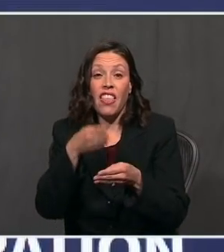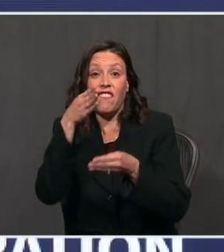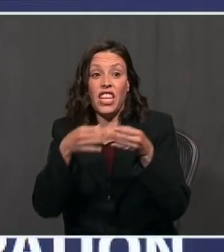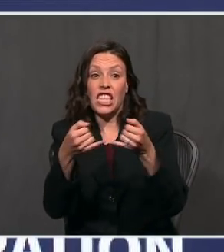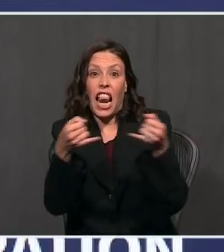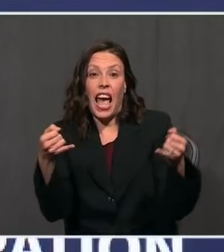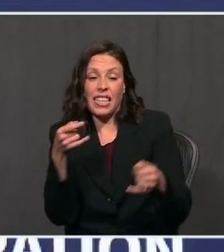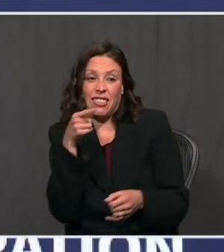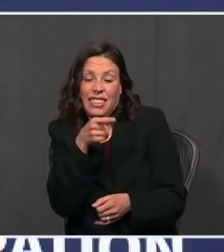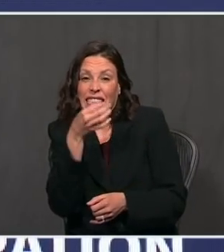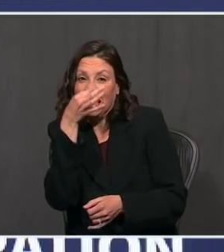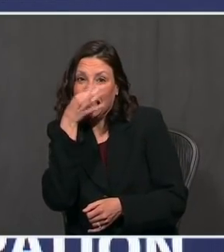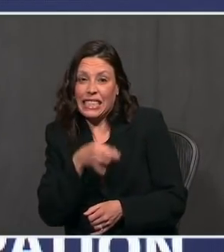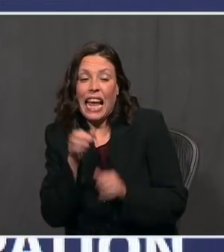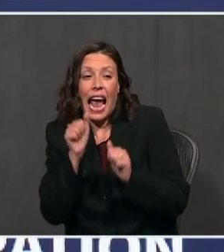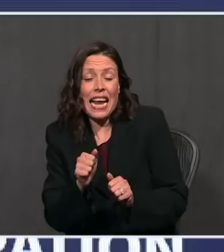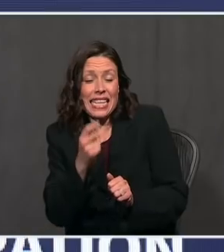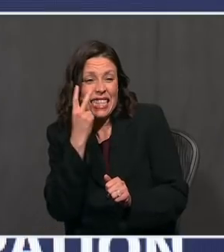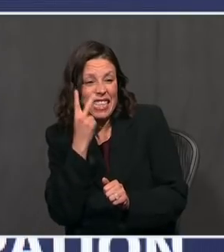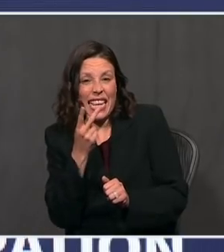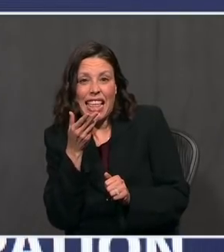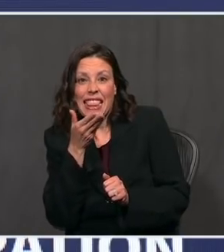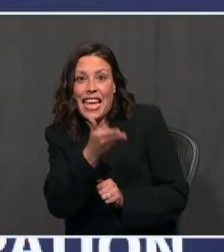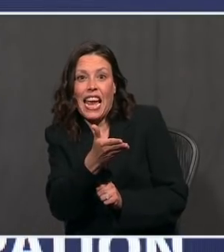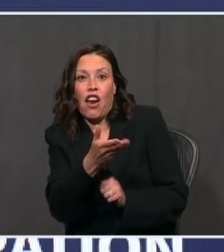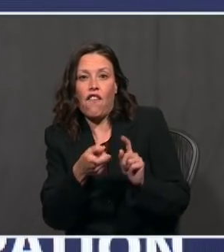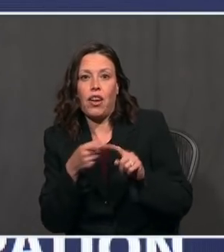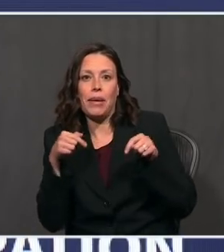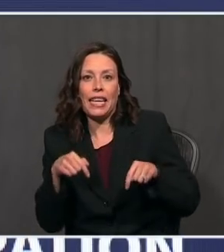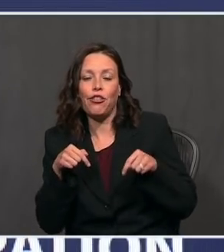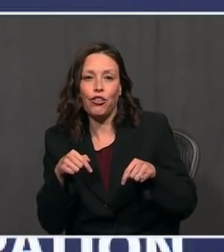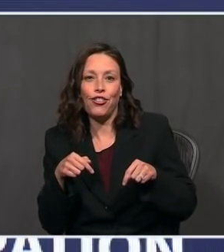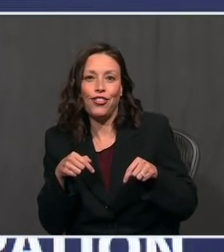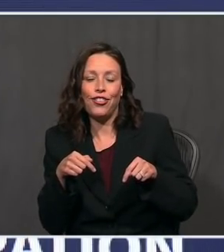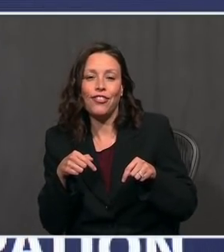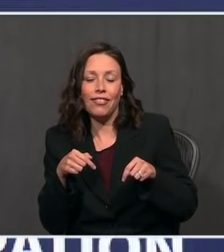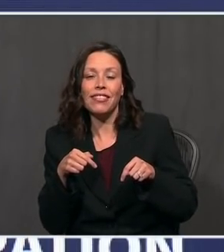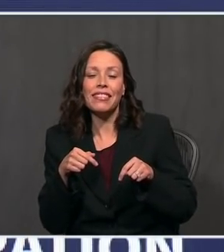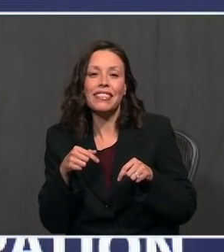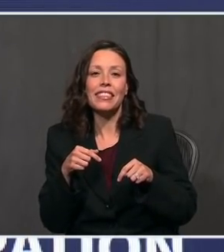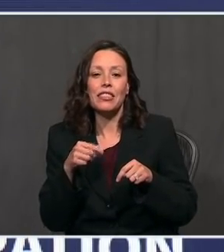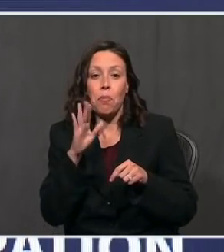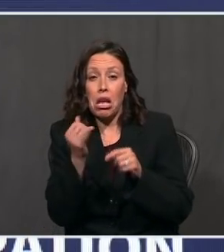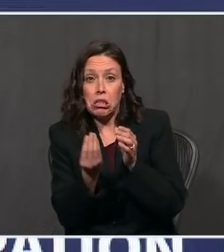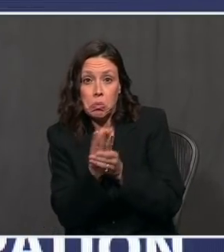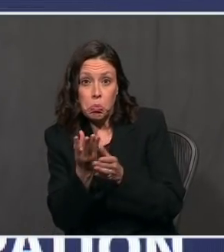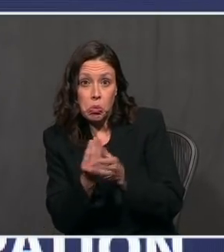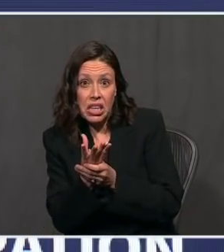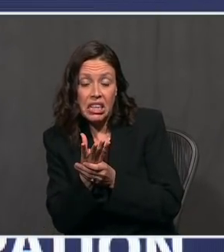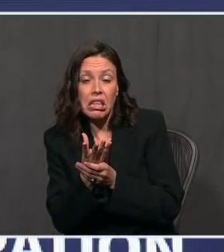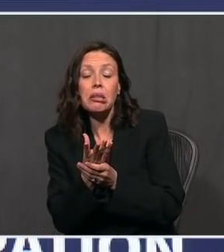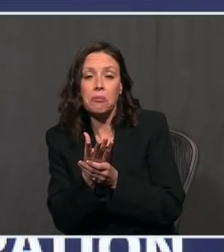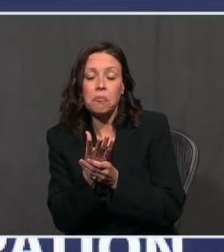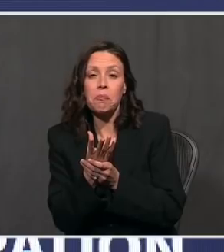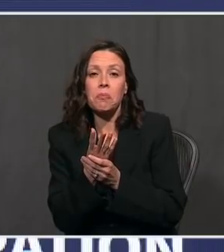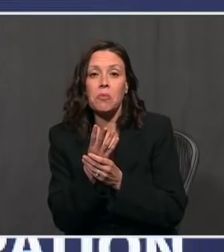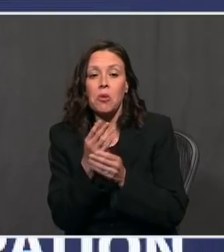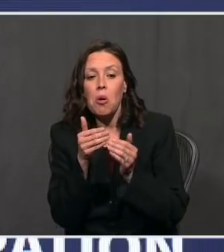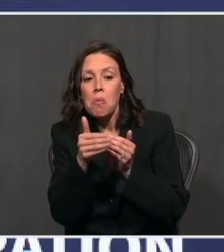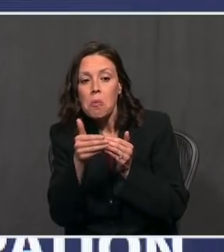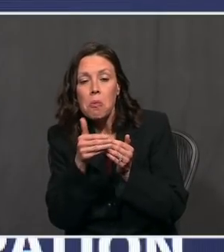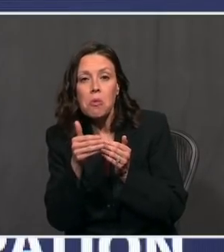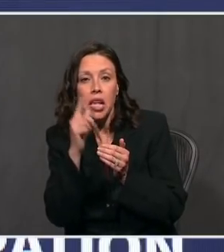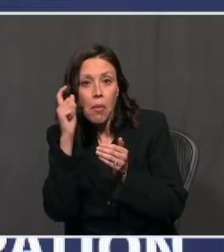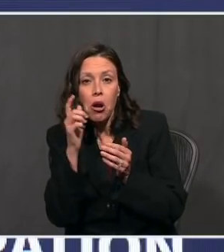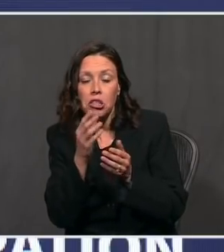is around the corner. We can see it from here. And by the spring, we anticipate, or shortly thereafter,